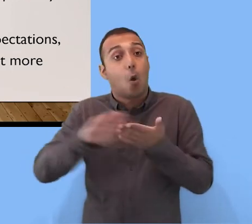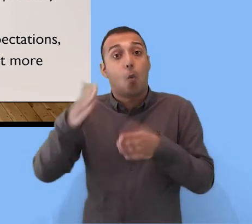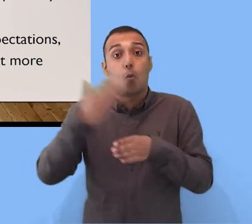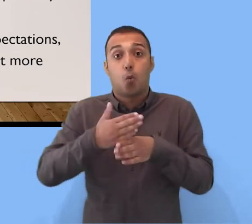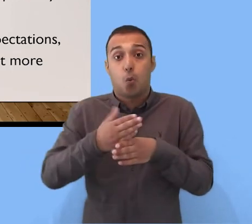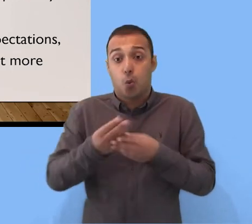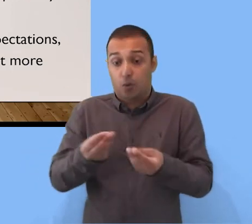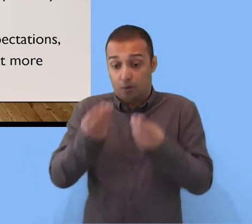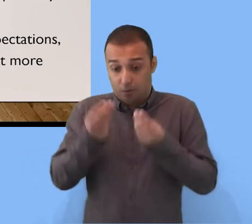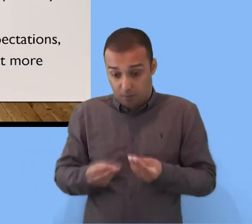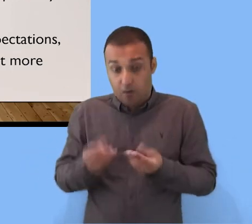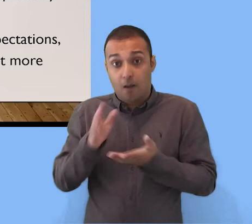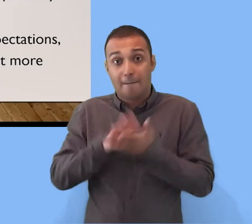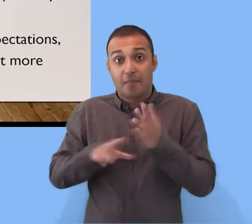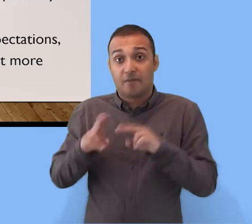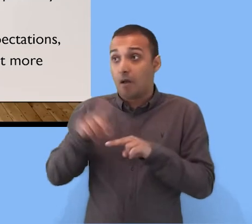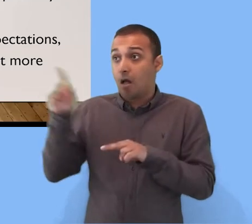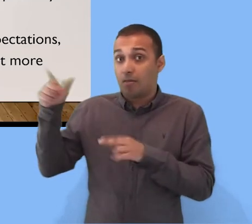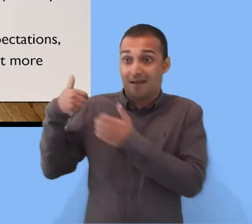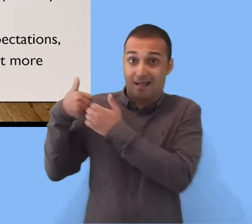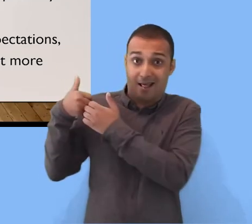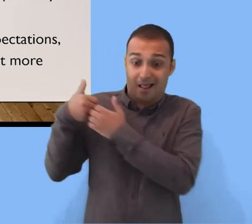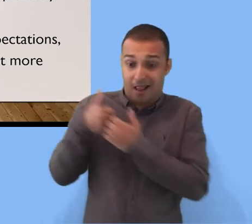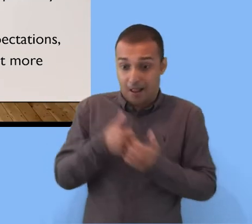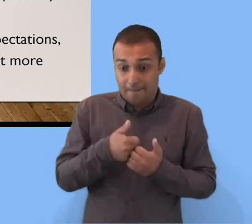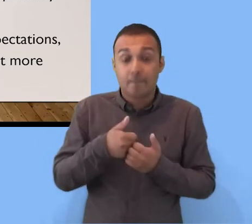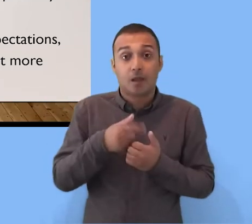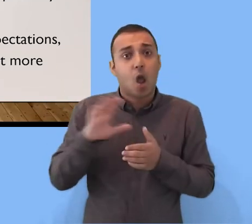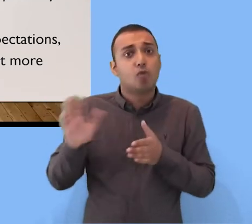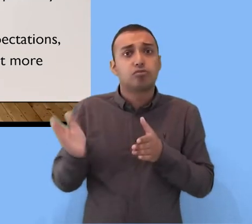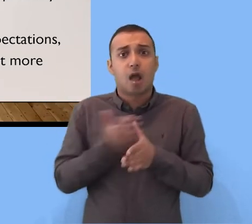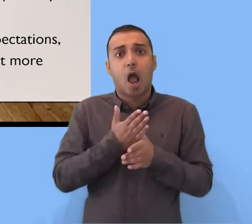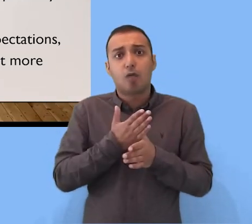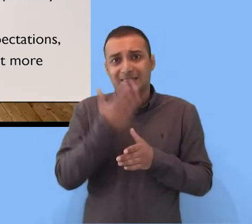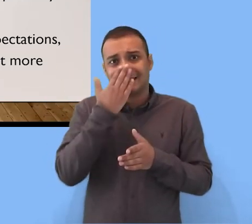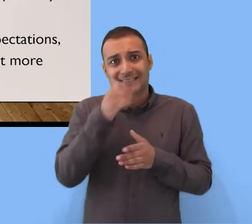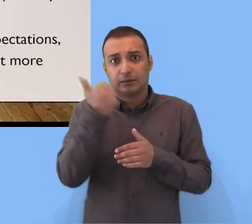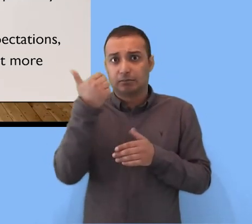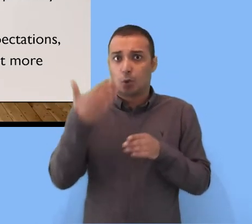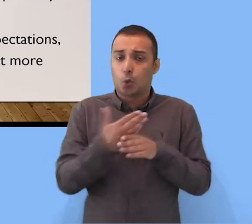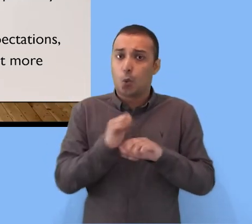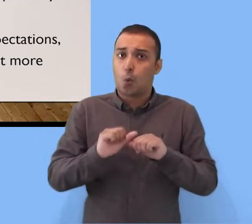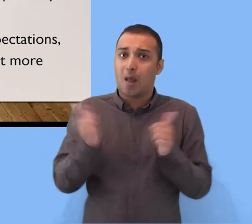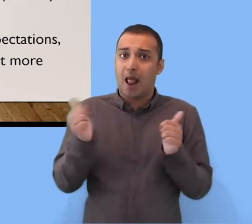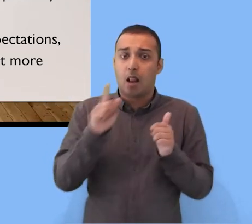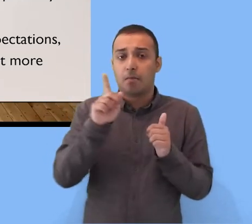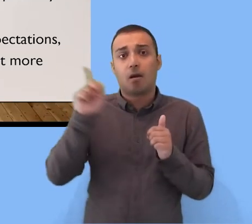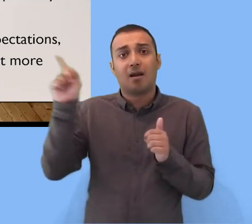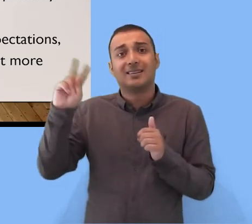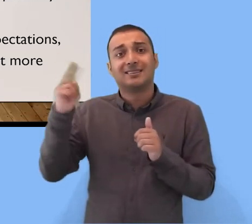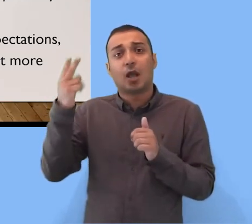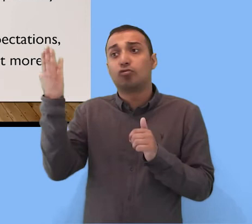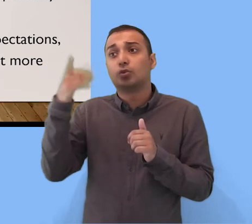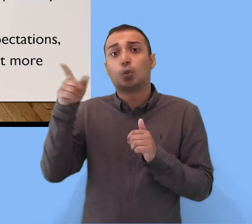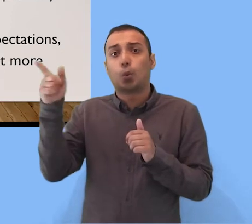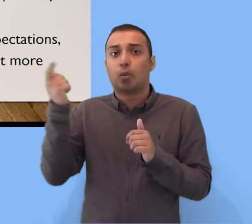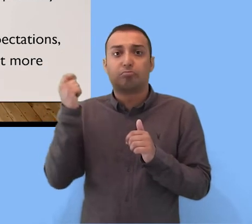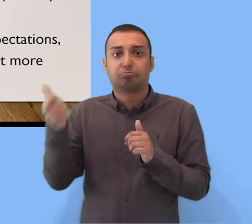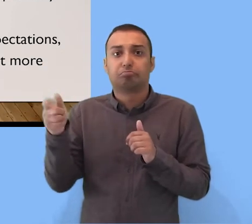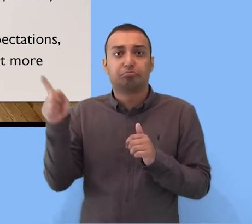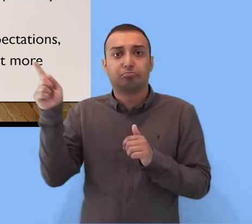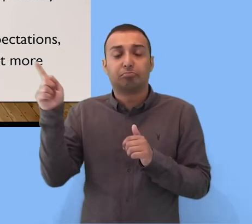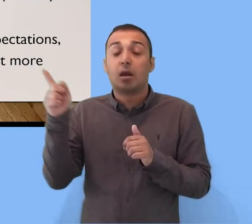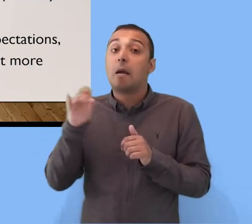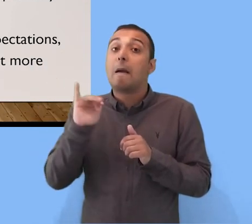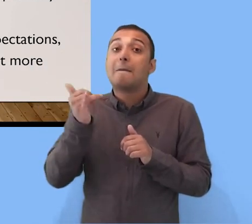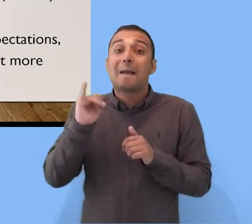primary, and it doesn't seem to be particularly effective in secondary school. Now, that may be because parents in secondary tend to get involved when children are